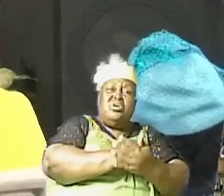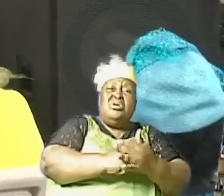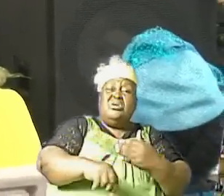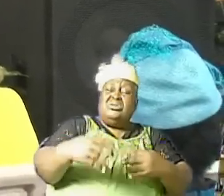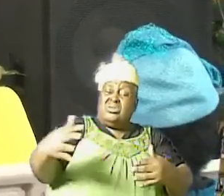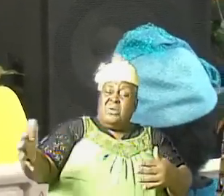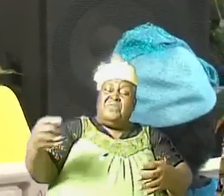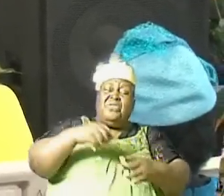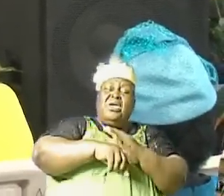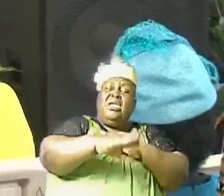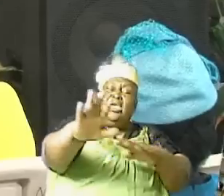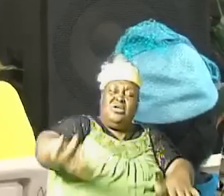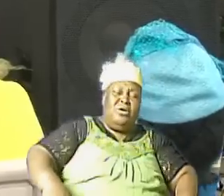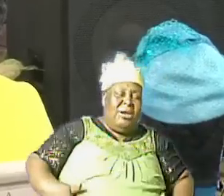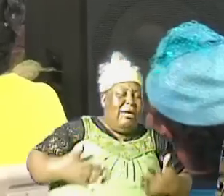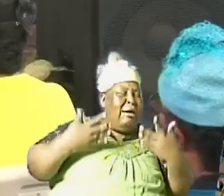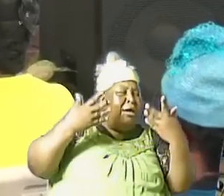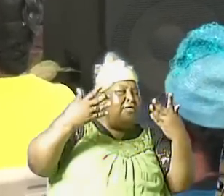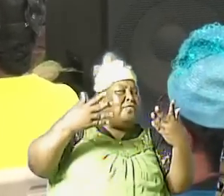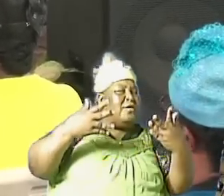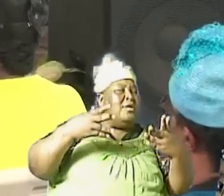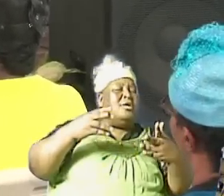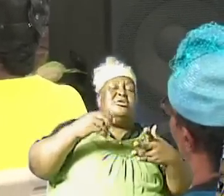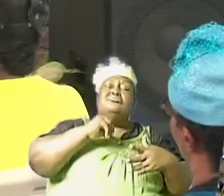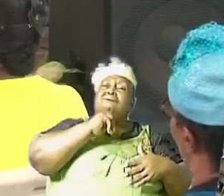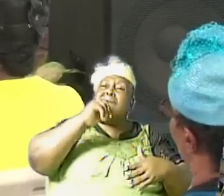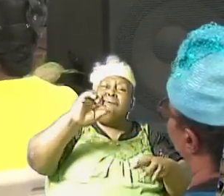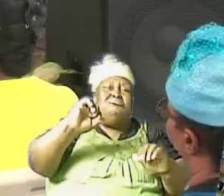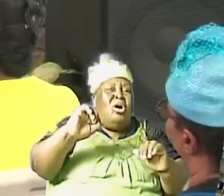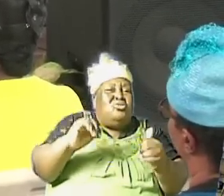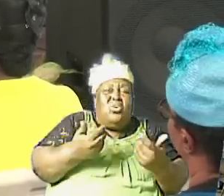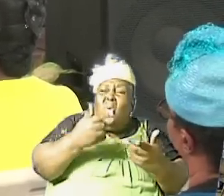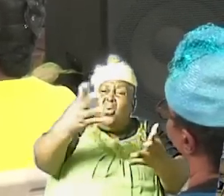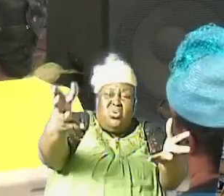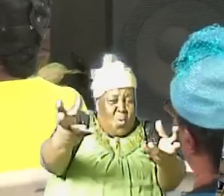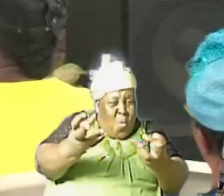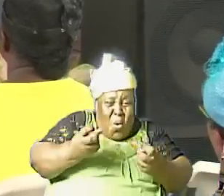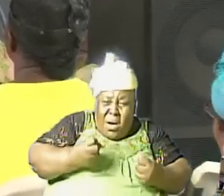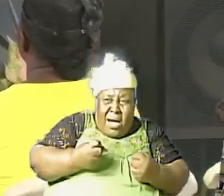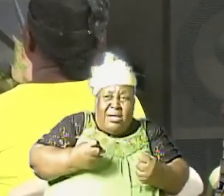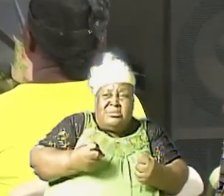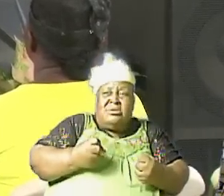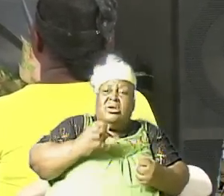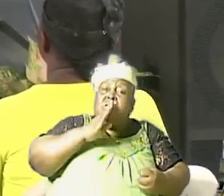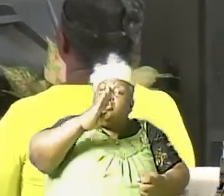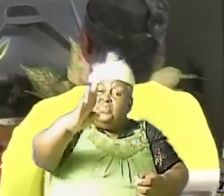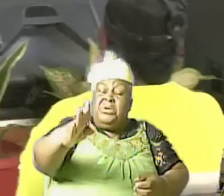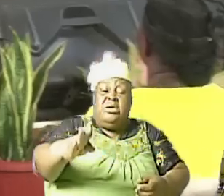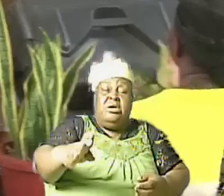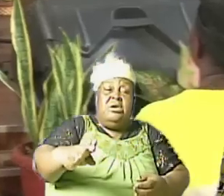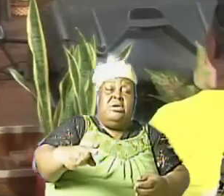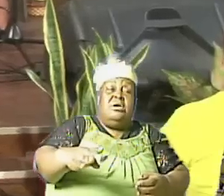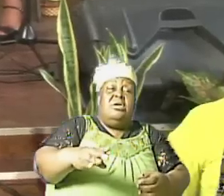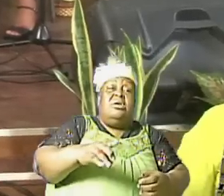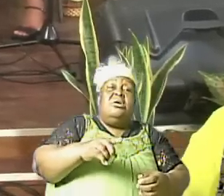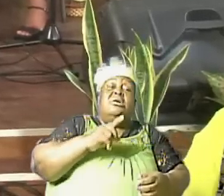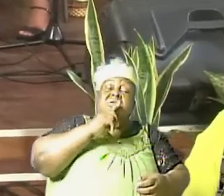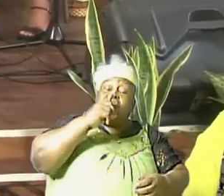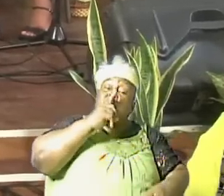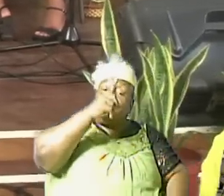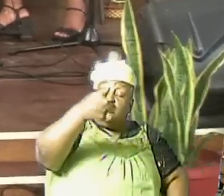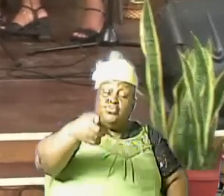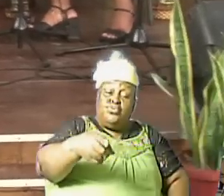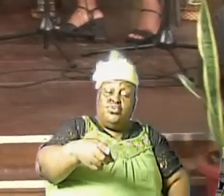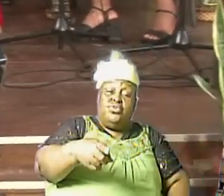that some things in your life is not how you desire it to be. It is